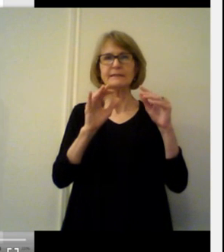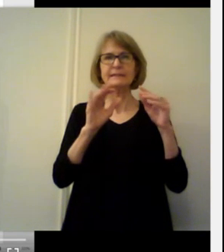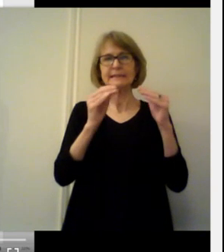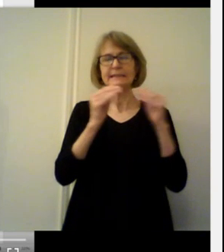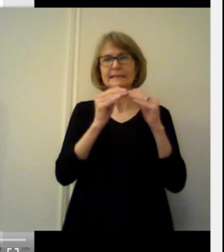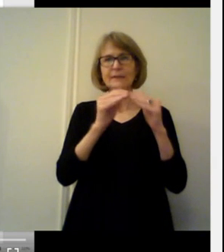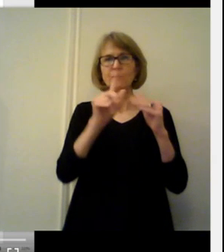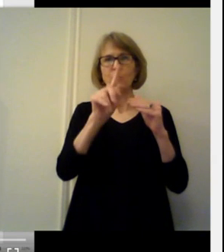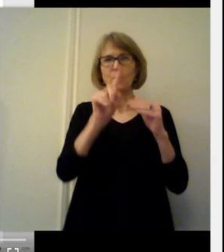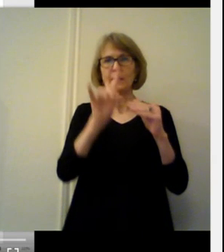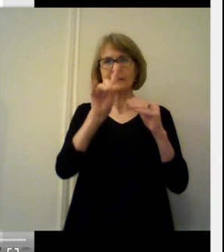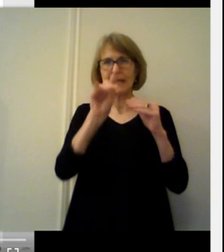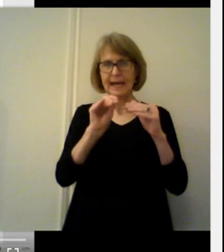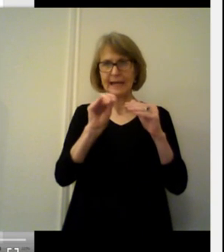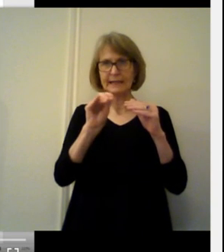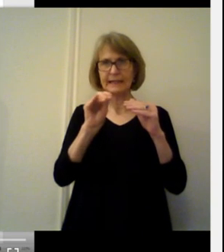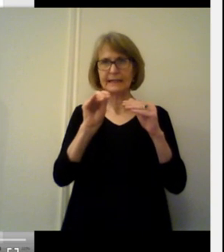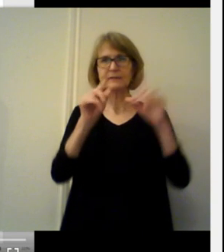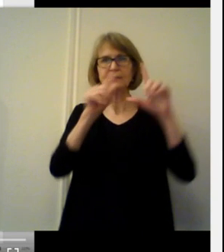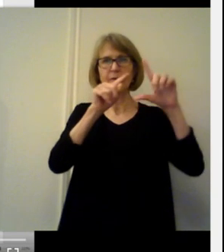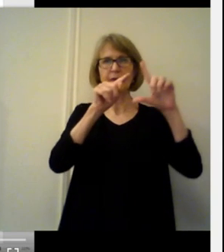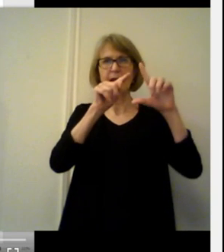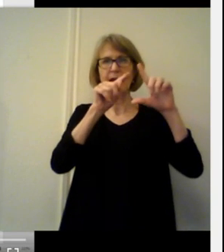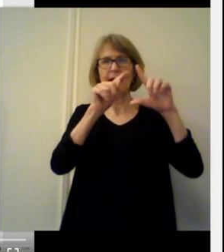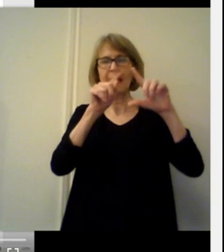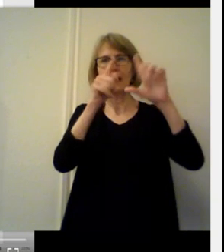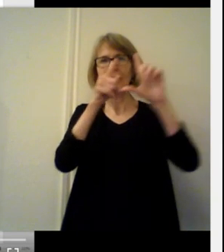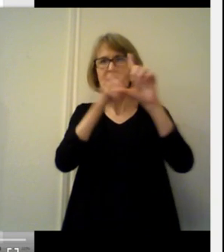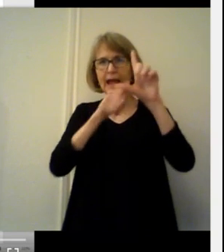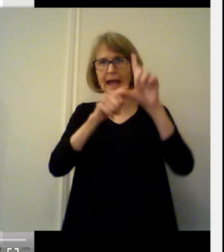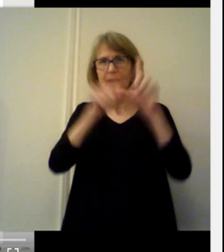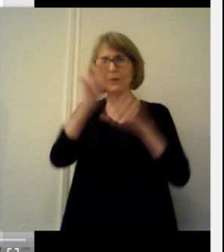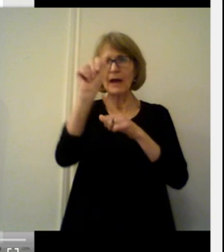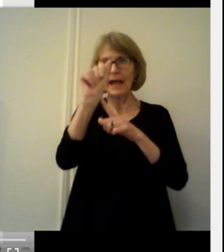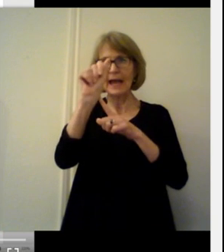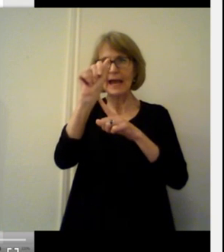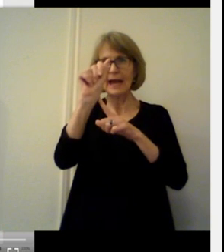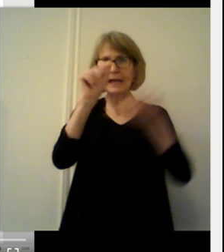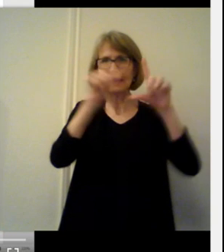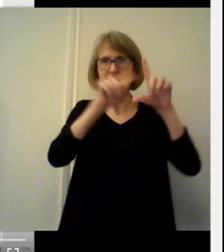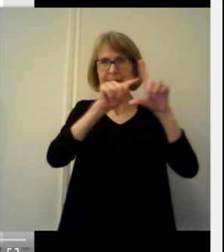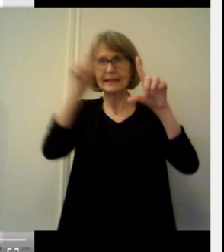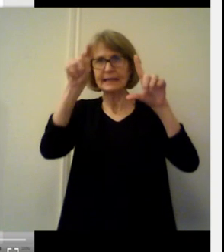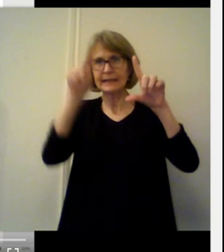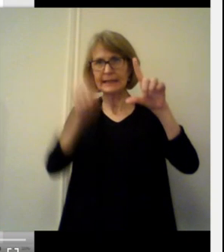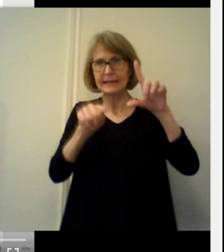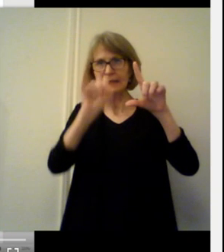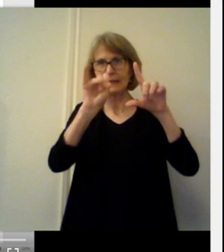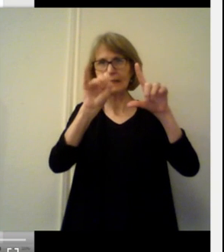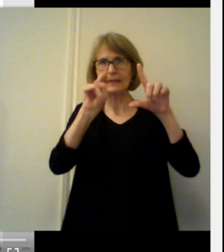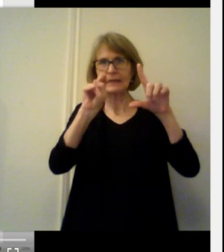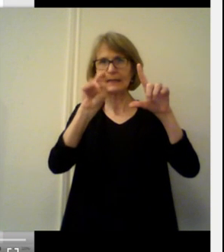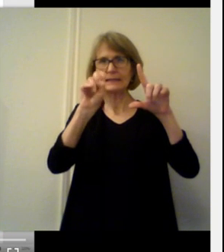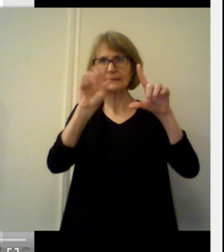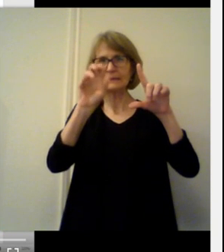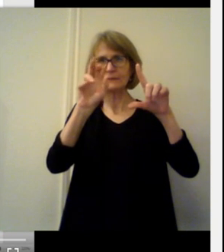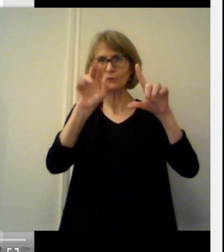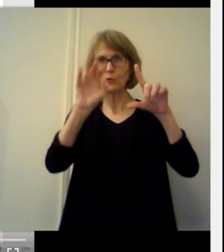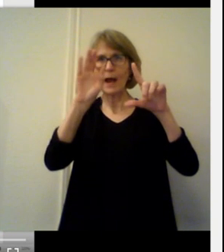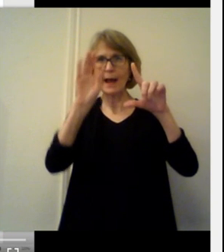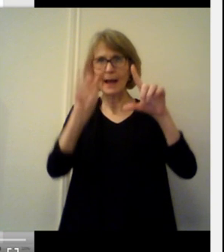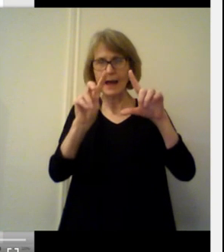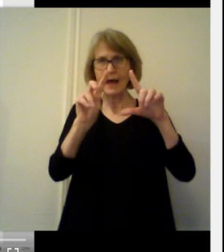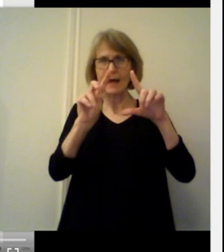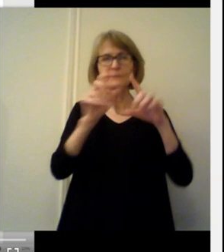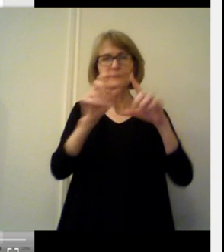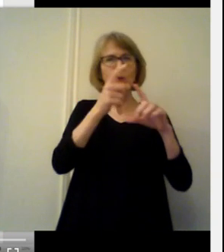angle, A, is going to be half of the intercepted arc, which is 180. So half of 180 is 90. And then a triangle, we know,